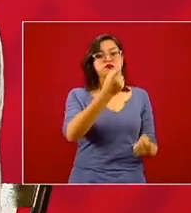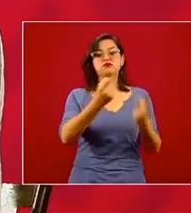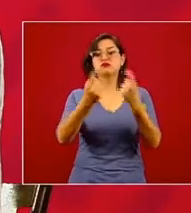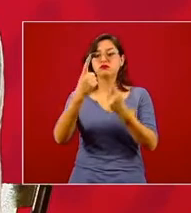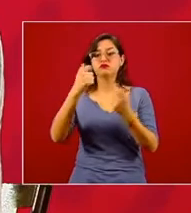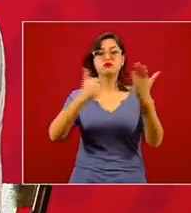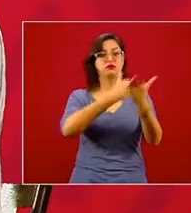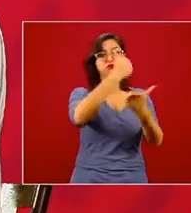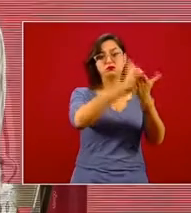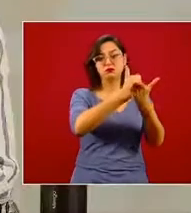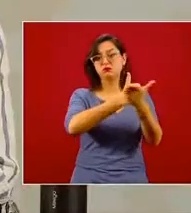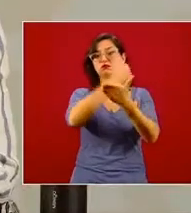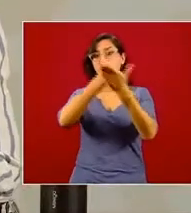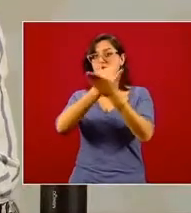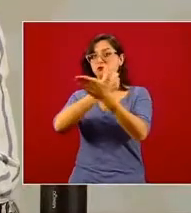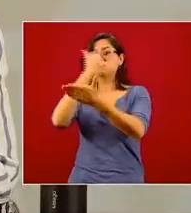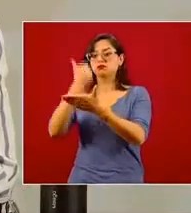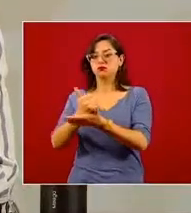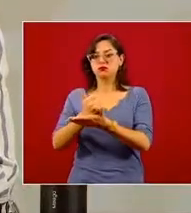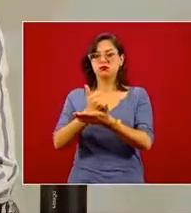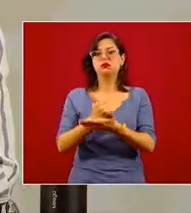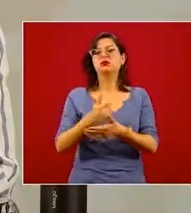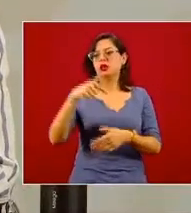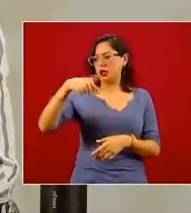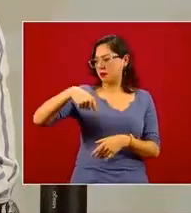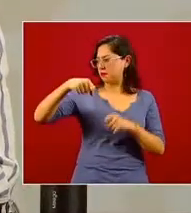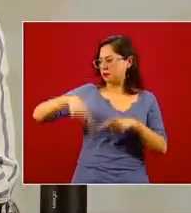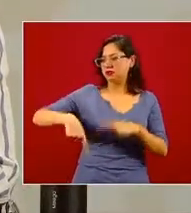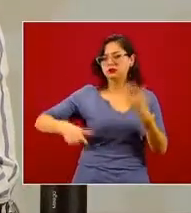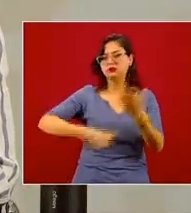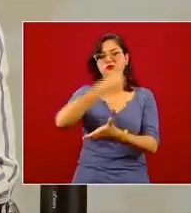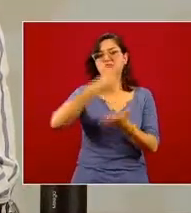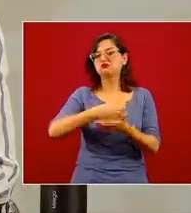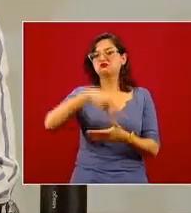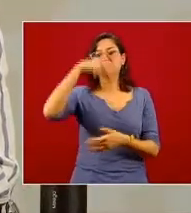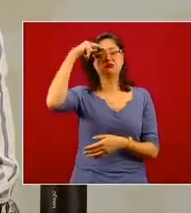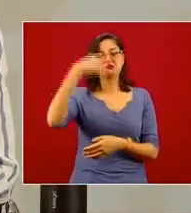go out and do whatever we did before.